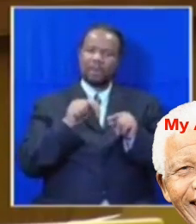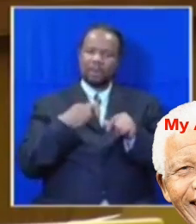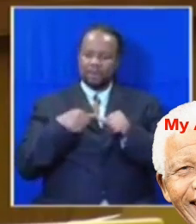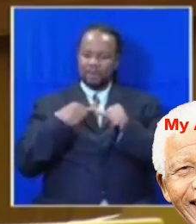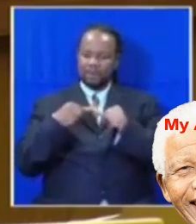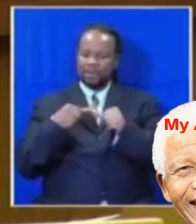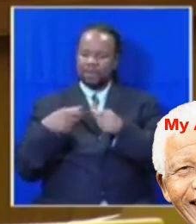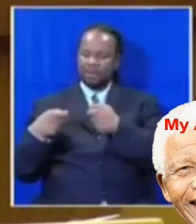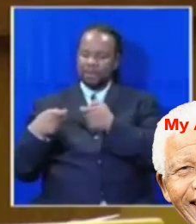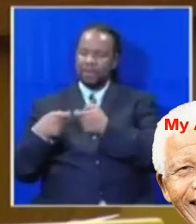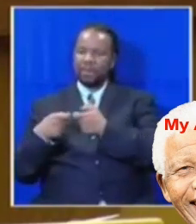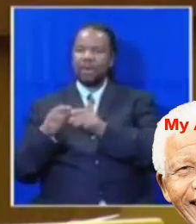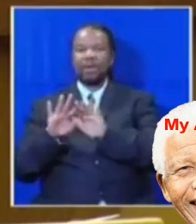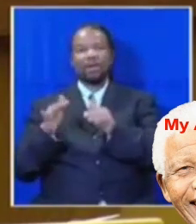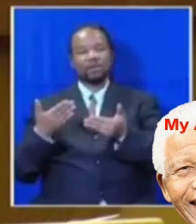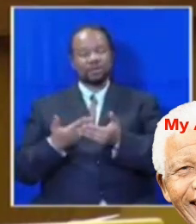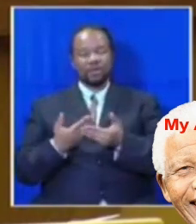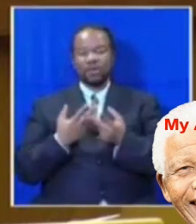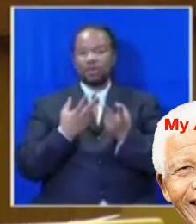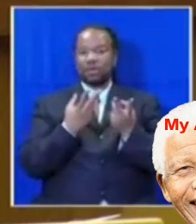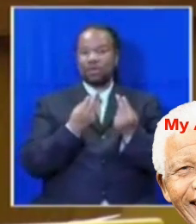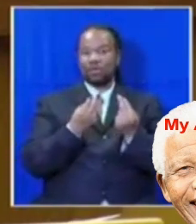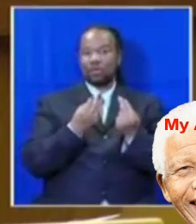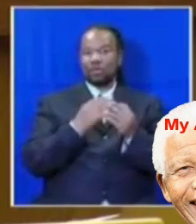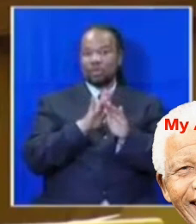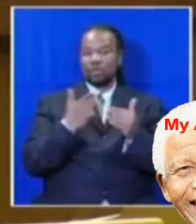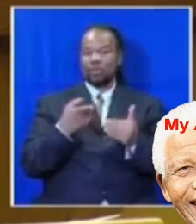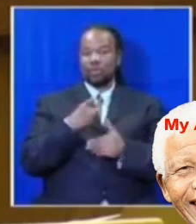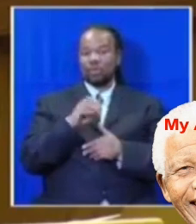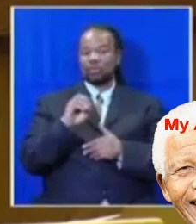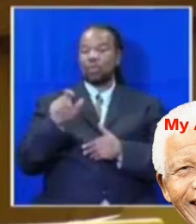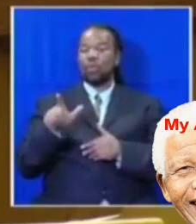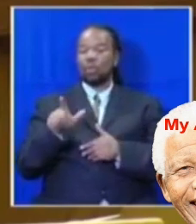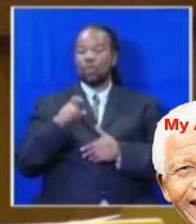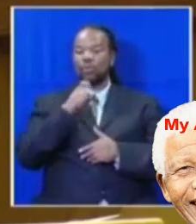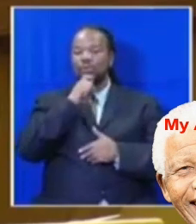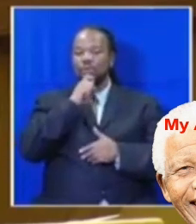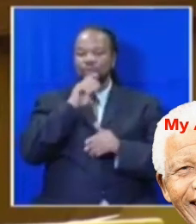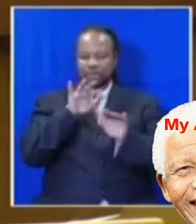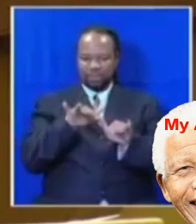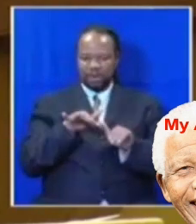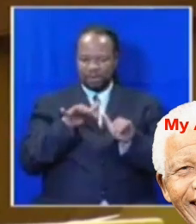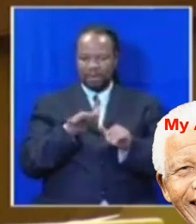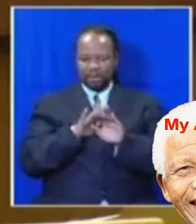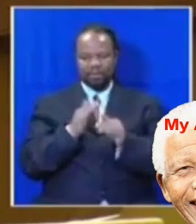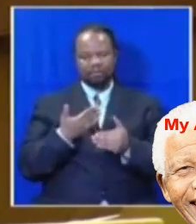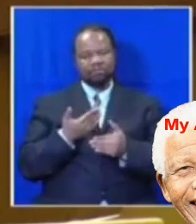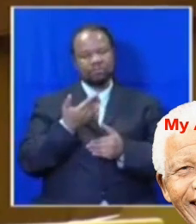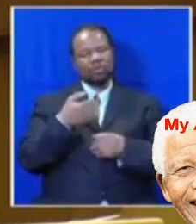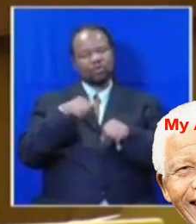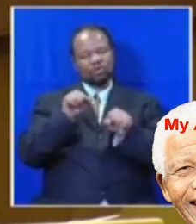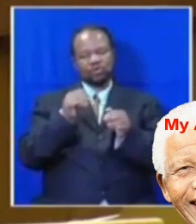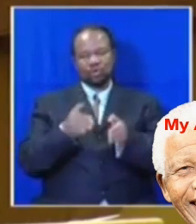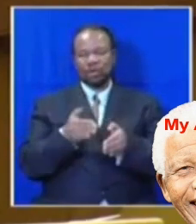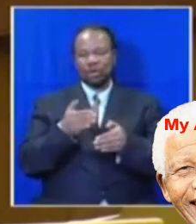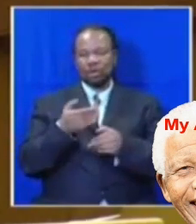new instruments we approved in this House recently. We nonetheless know, House Chair,